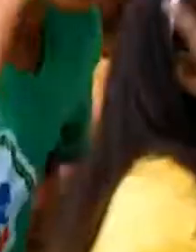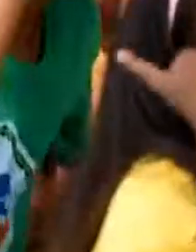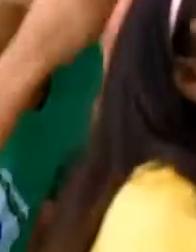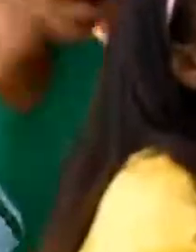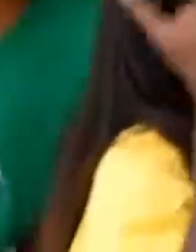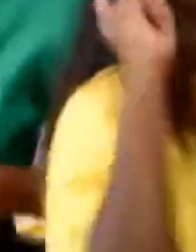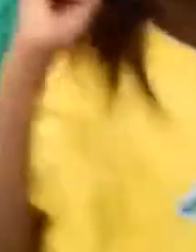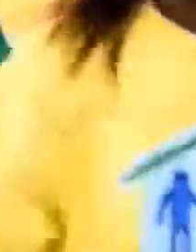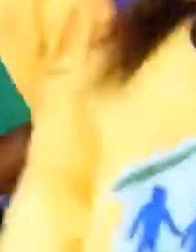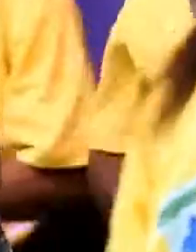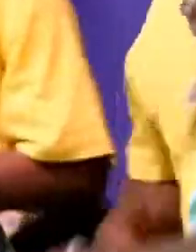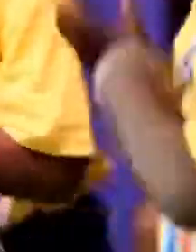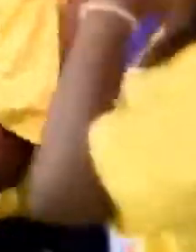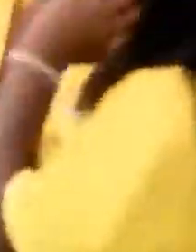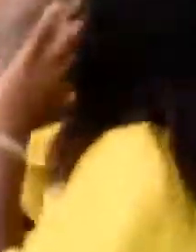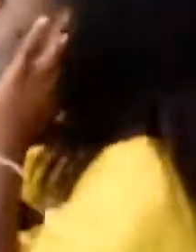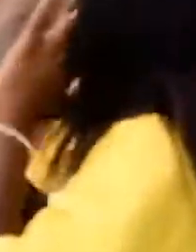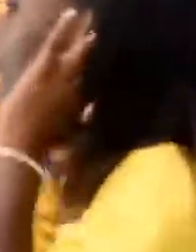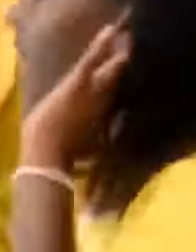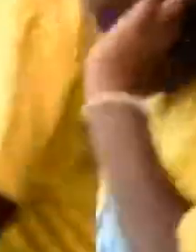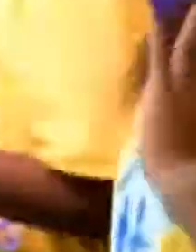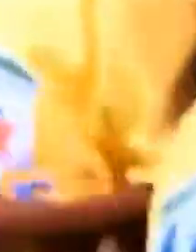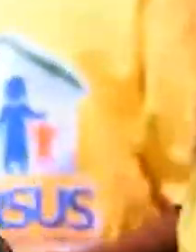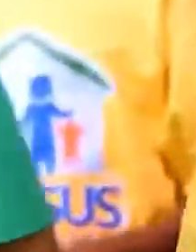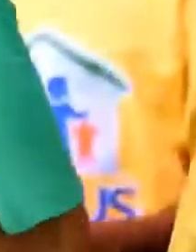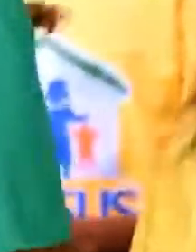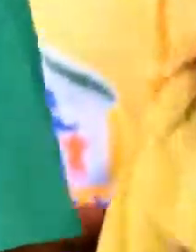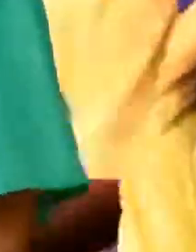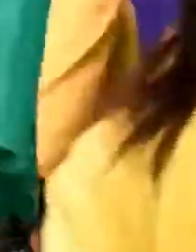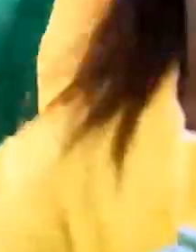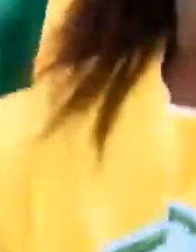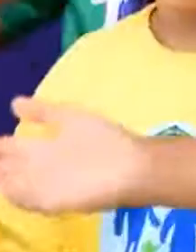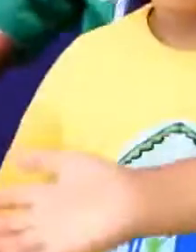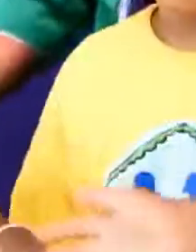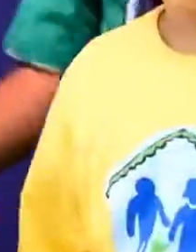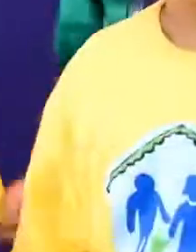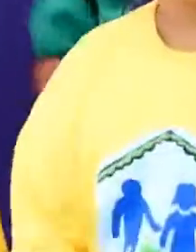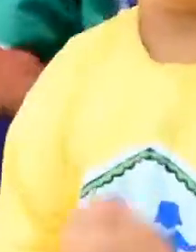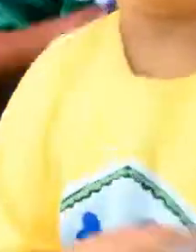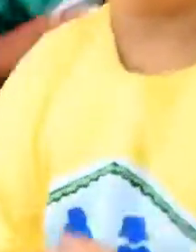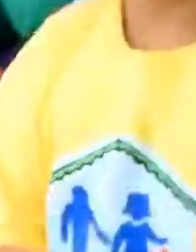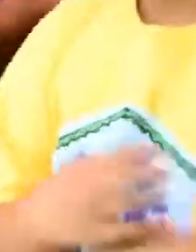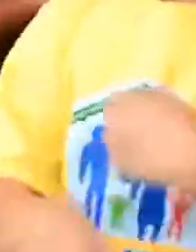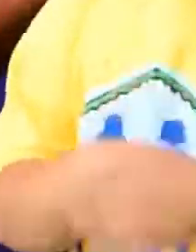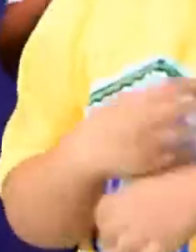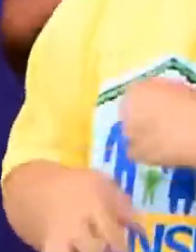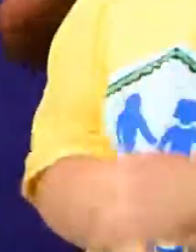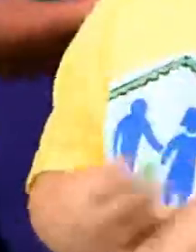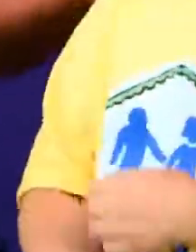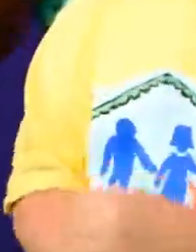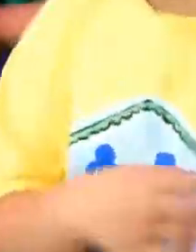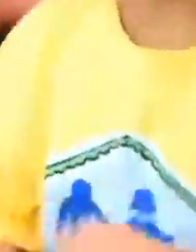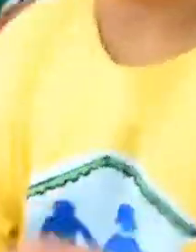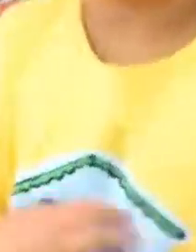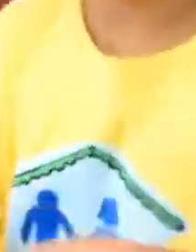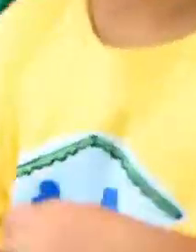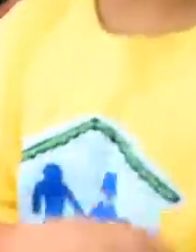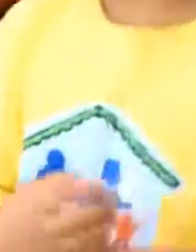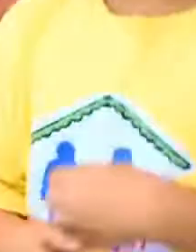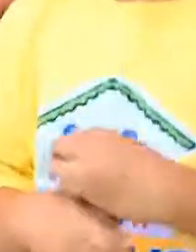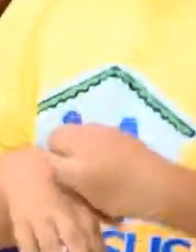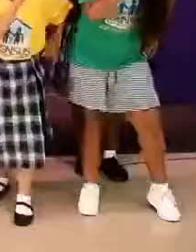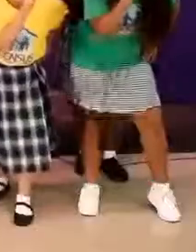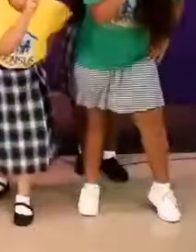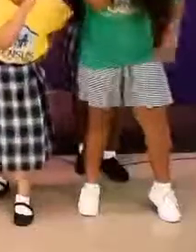census. Papa, are you ready? Census. Mama will be counted. Census. Children and toddlers. Census. 2021